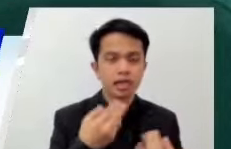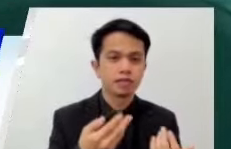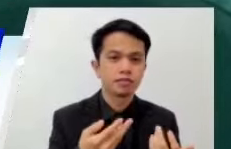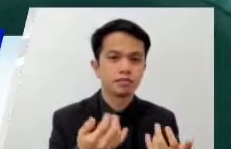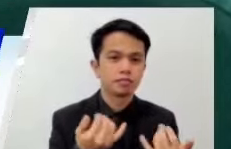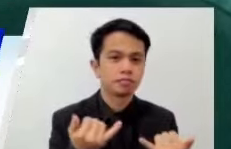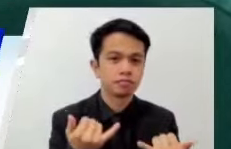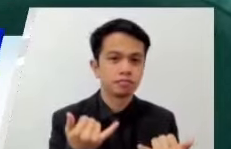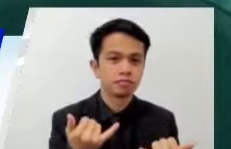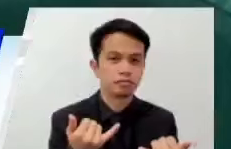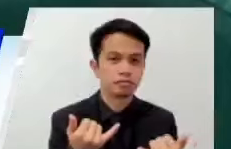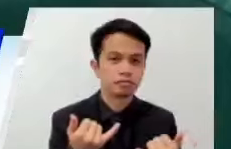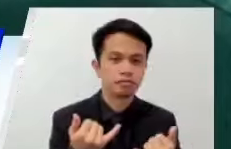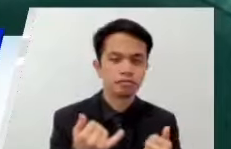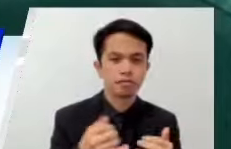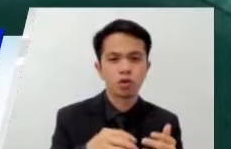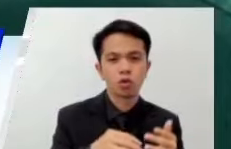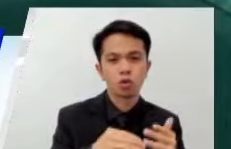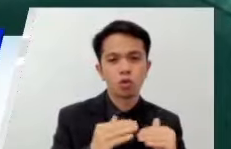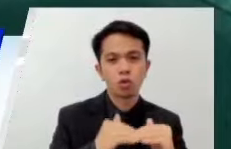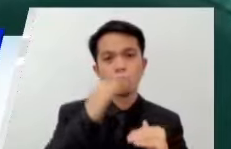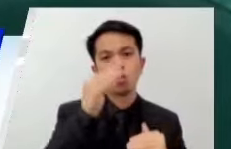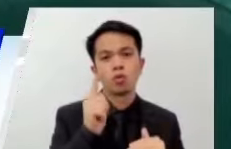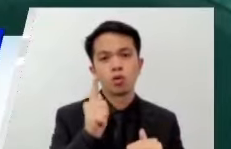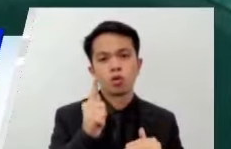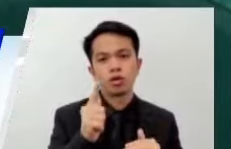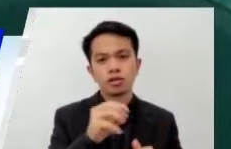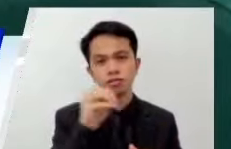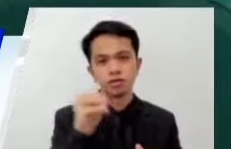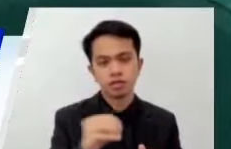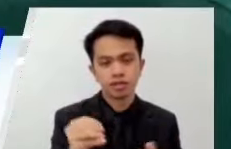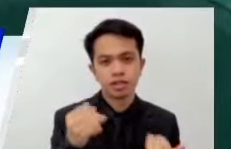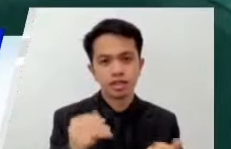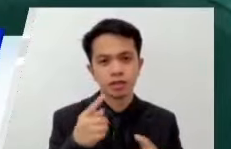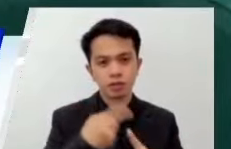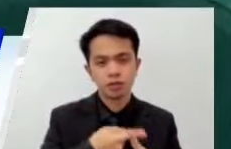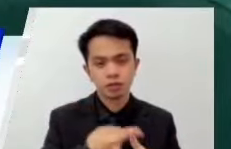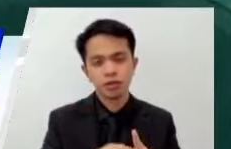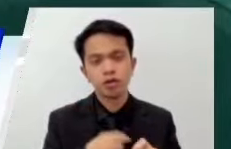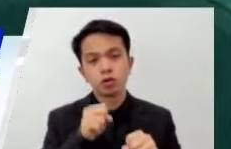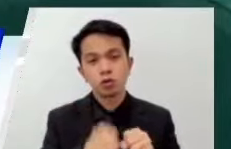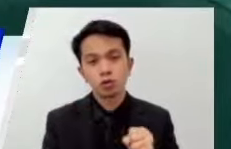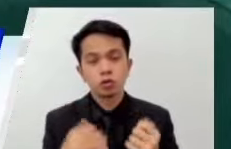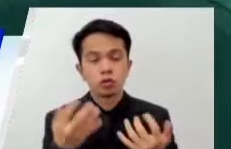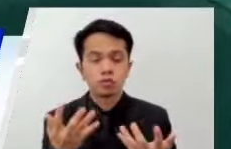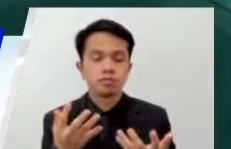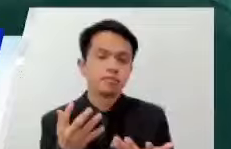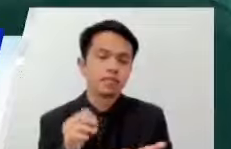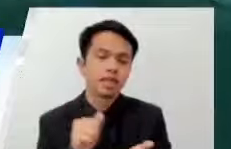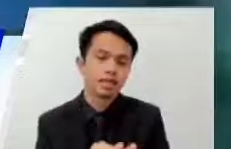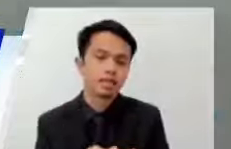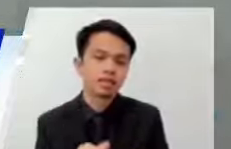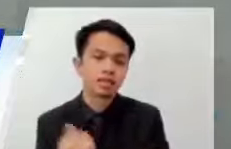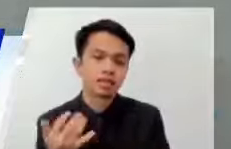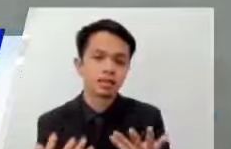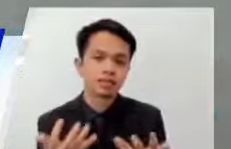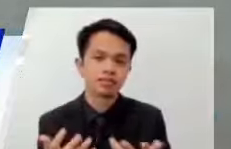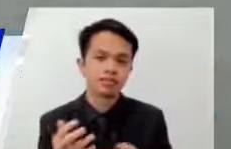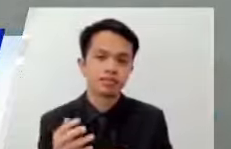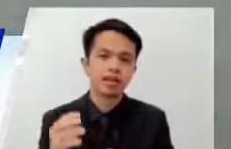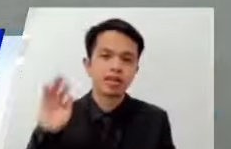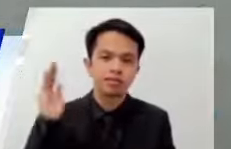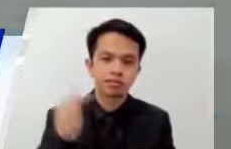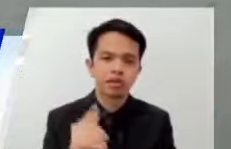over 20% for the last couple of months. No? So obviously, doon lang talagang ubos na yung 20 pesos. Sa